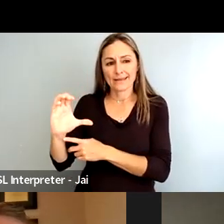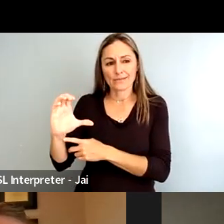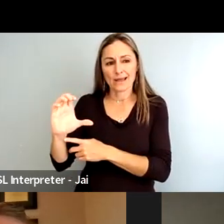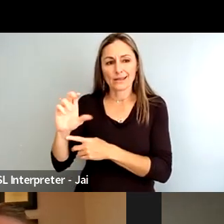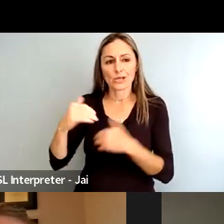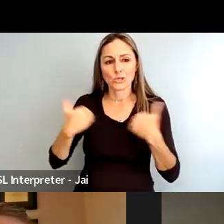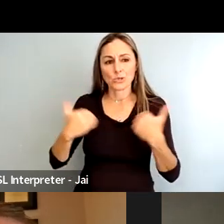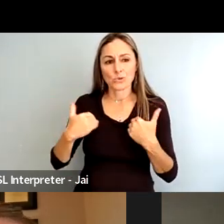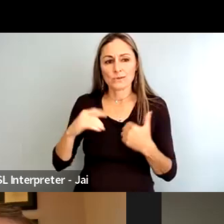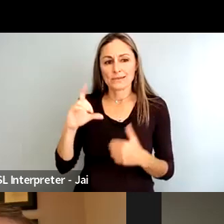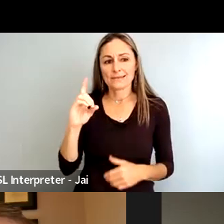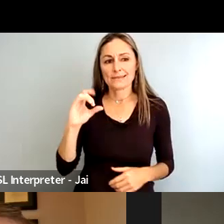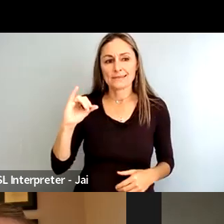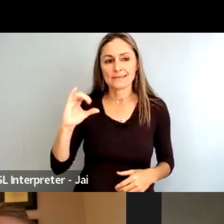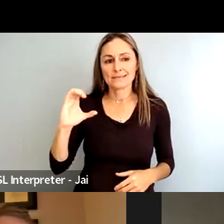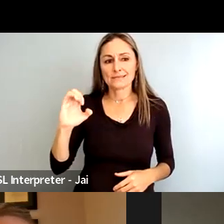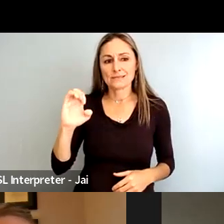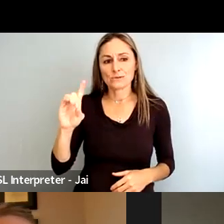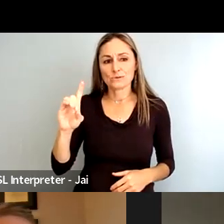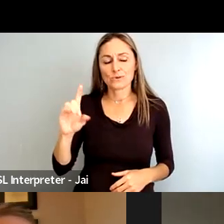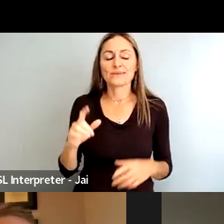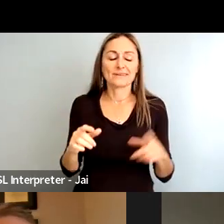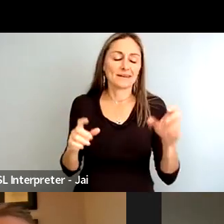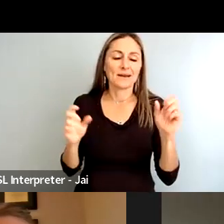Yeah. Okay. Awesome.